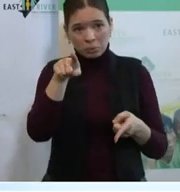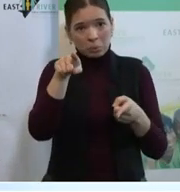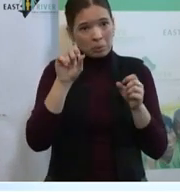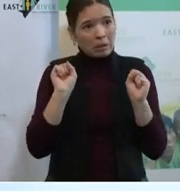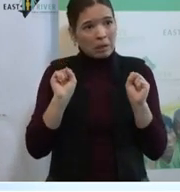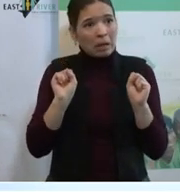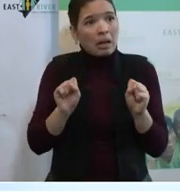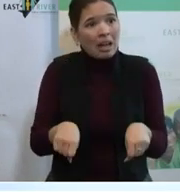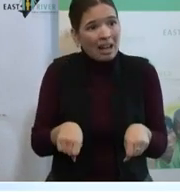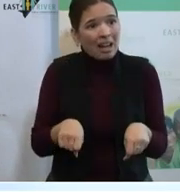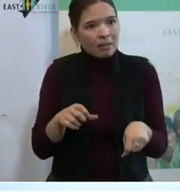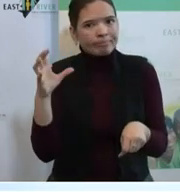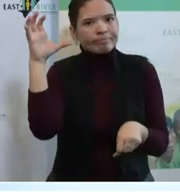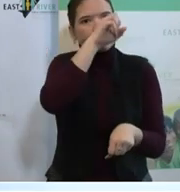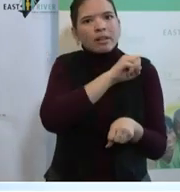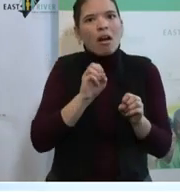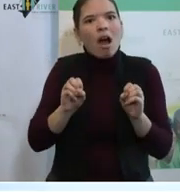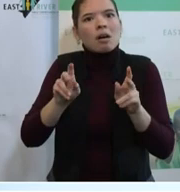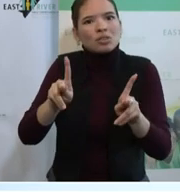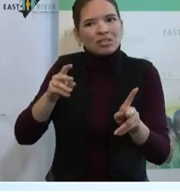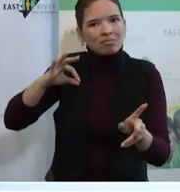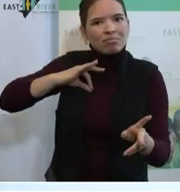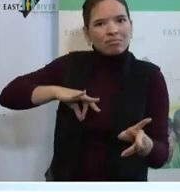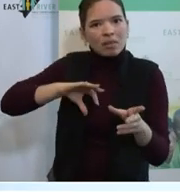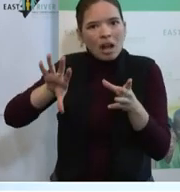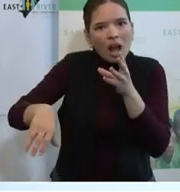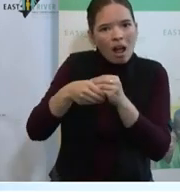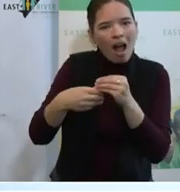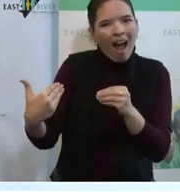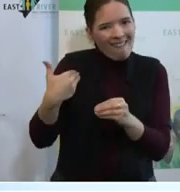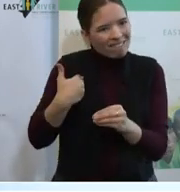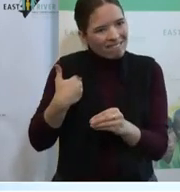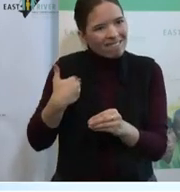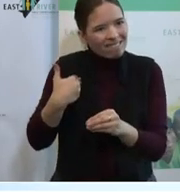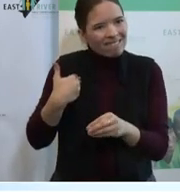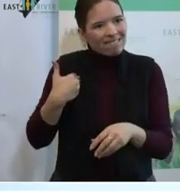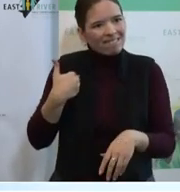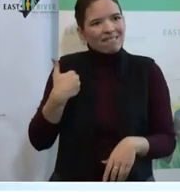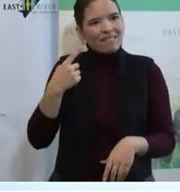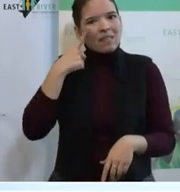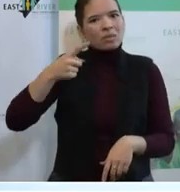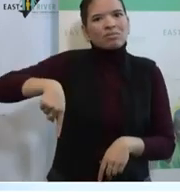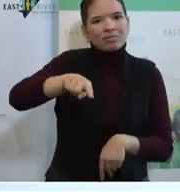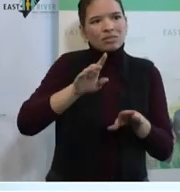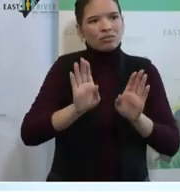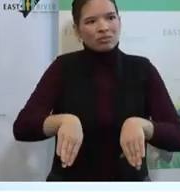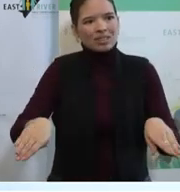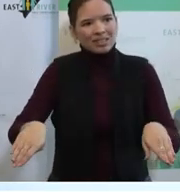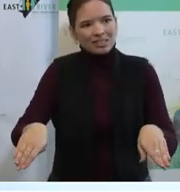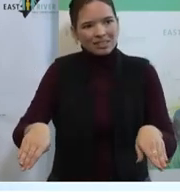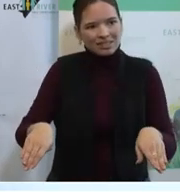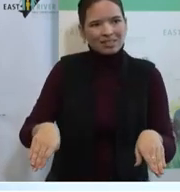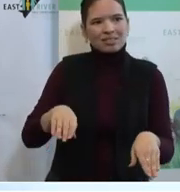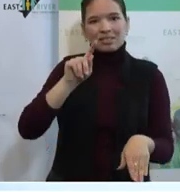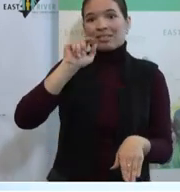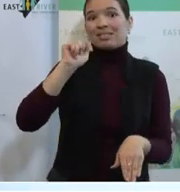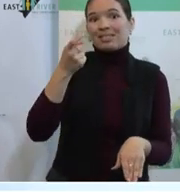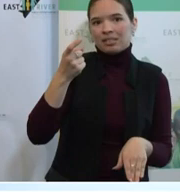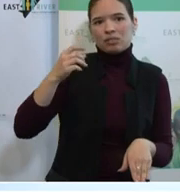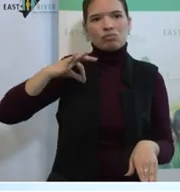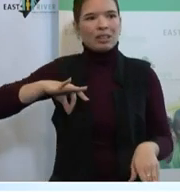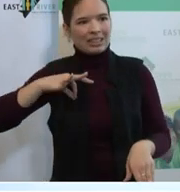tax credit up to $3,000 per child and up to $3,600 per child for children under